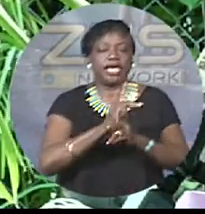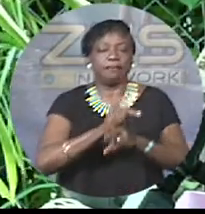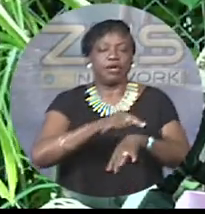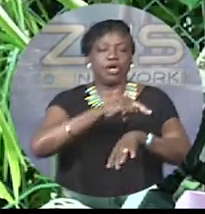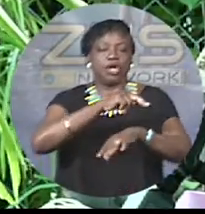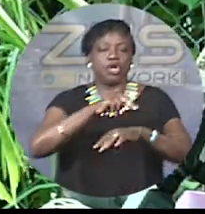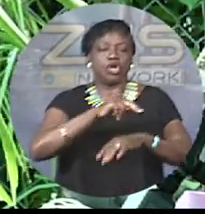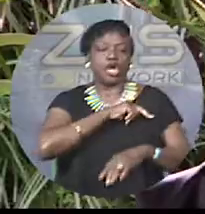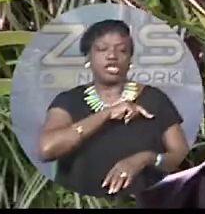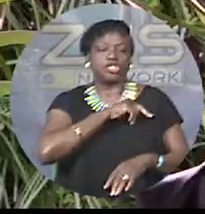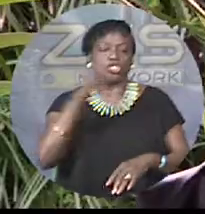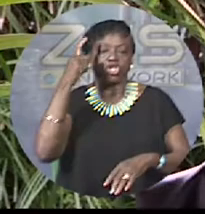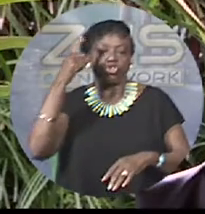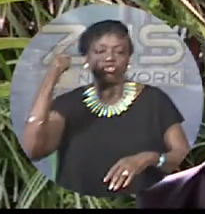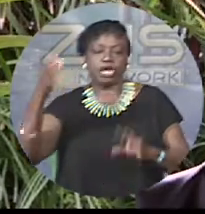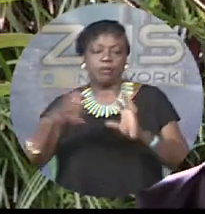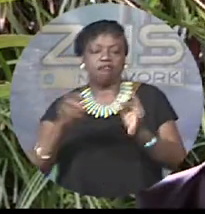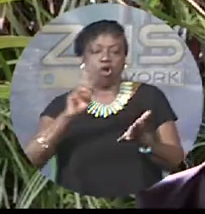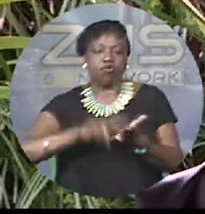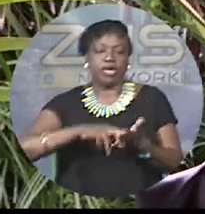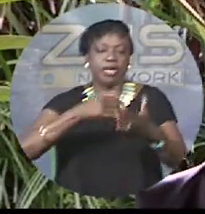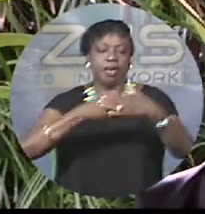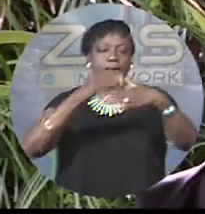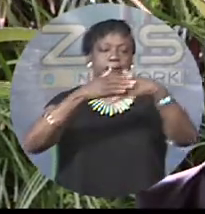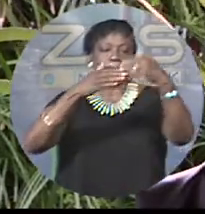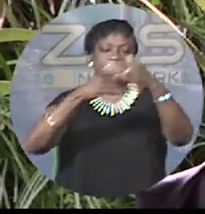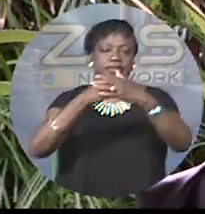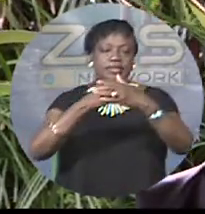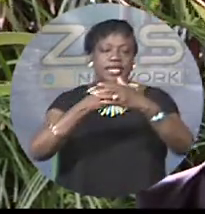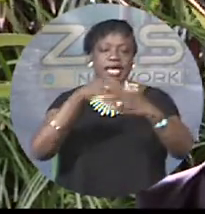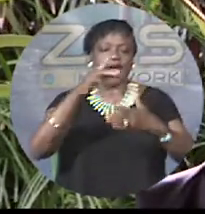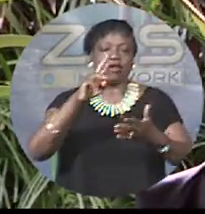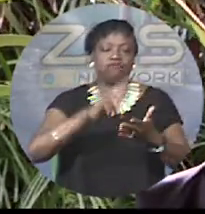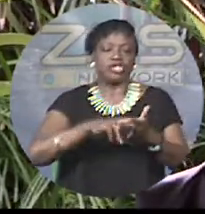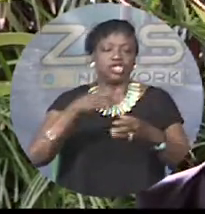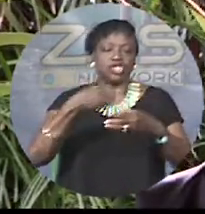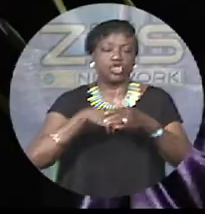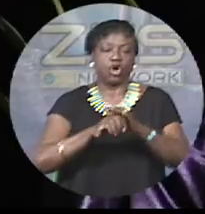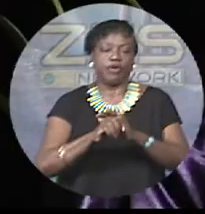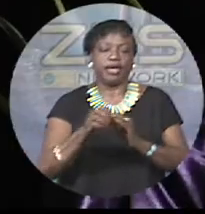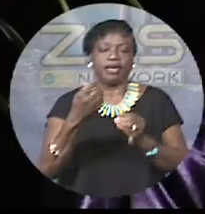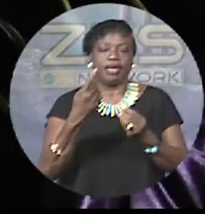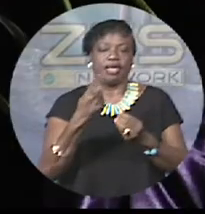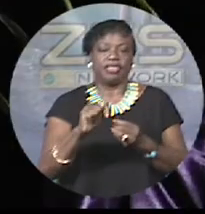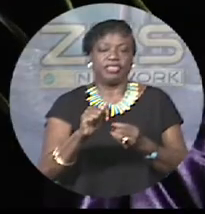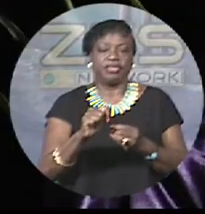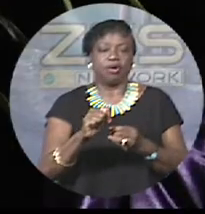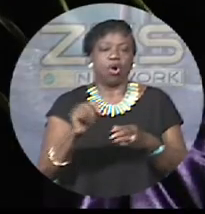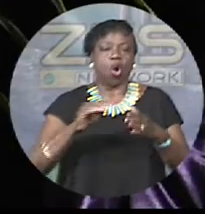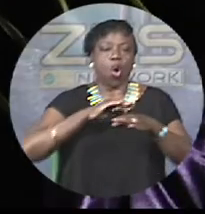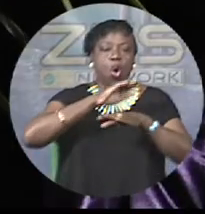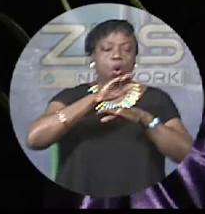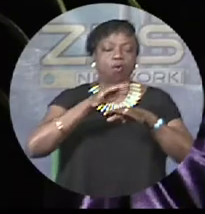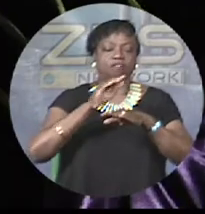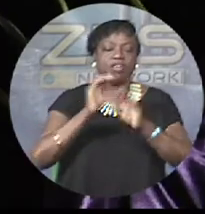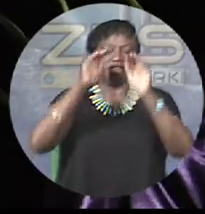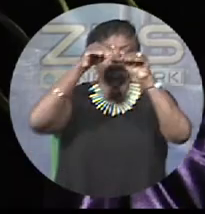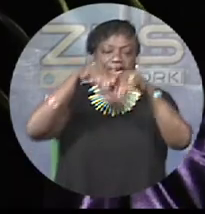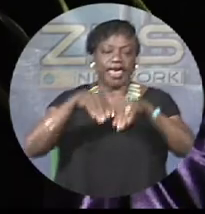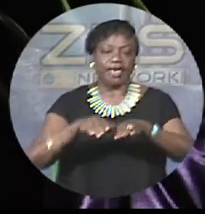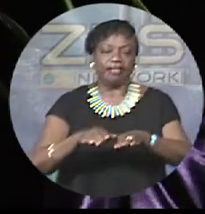of rebuilding and restoring the historic area alive, while friend Glendon Roll described him as a